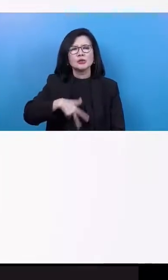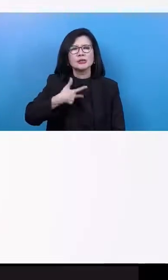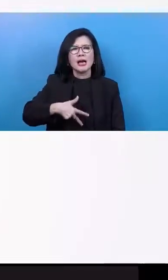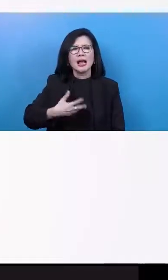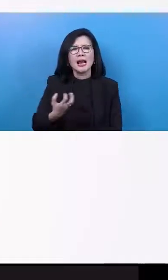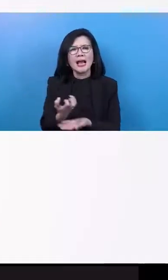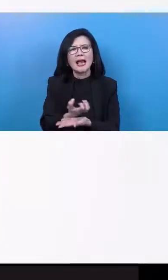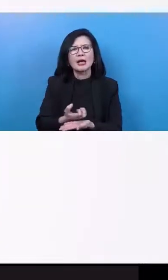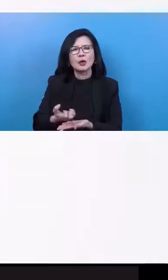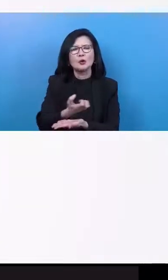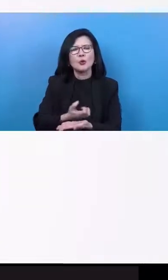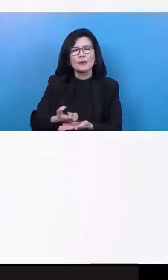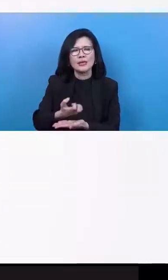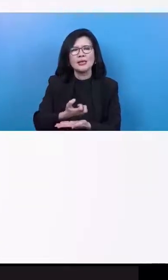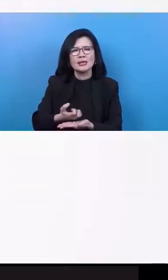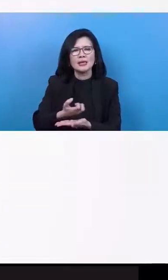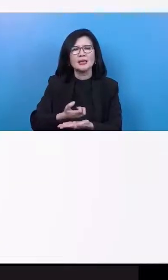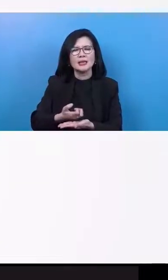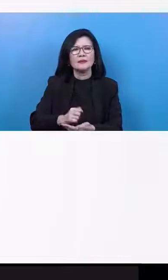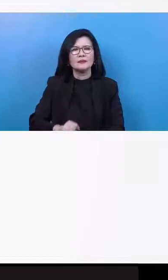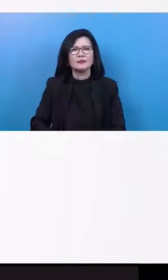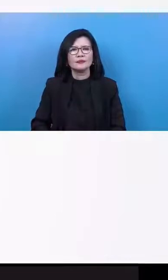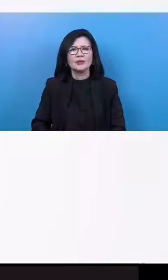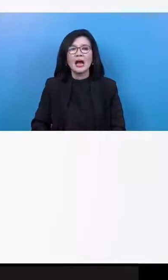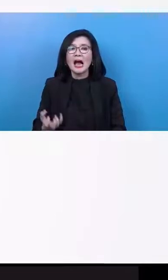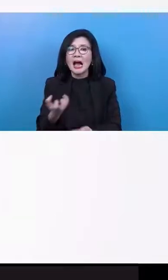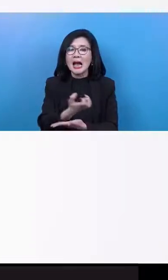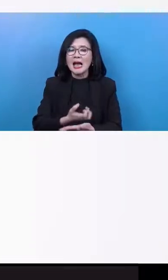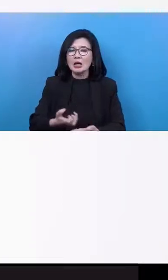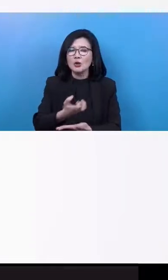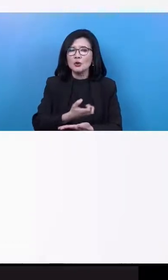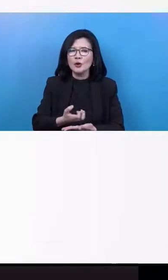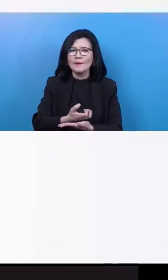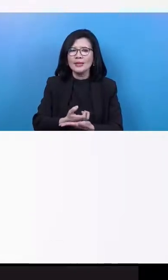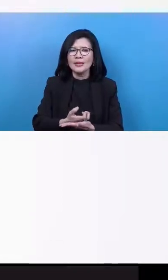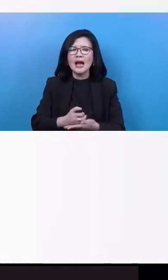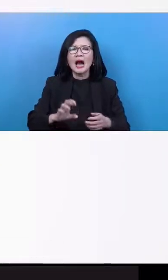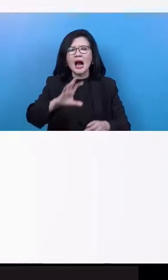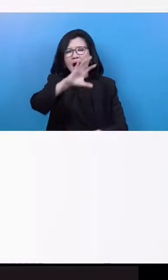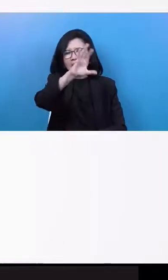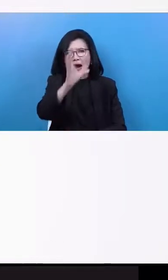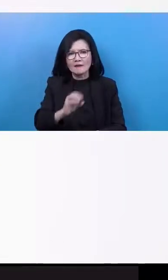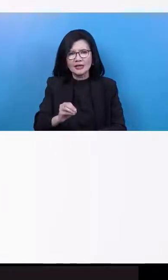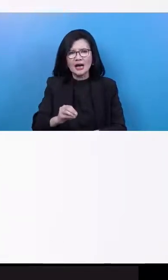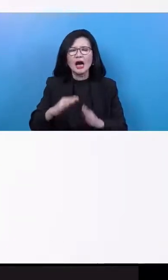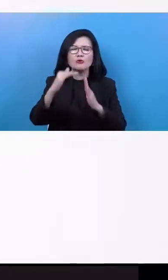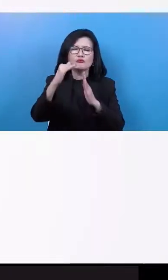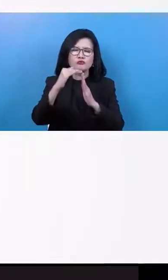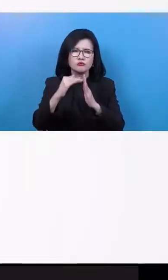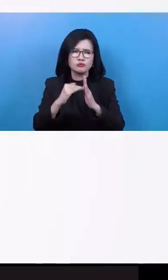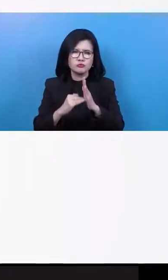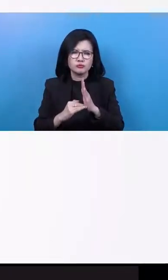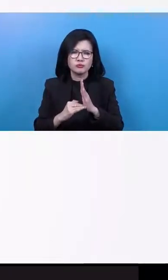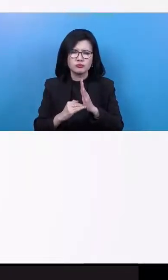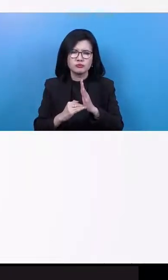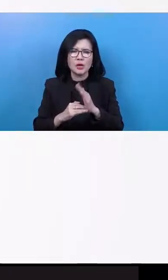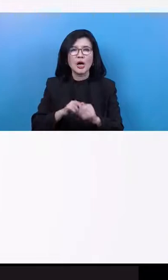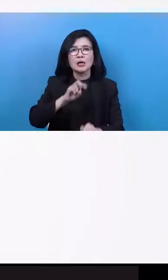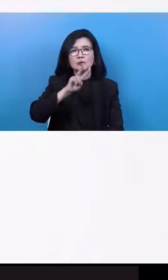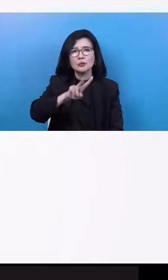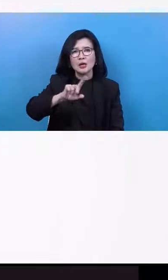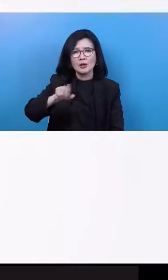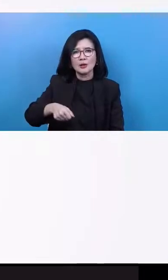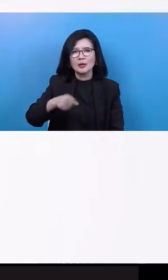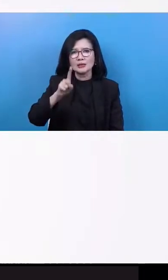that our economies in general shrunk by 2.1%. And the